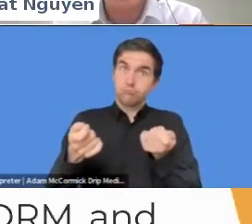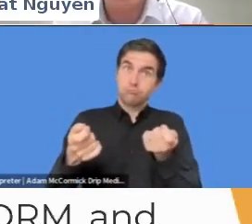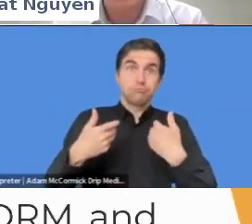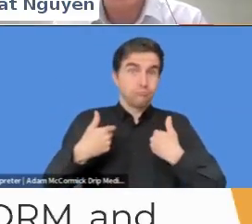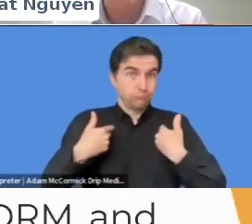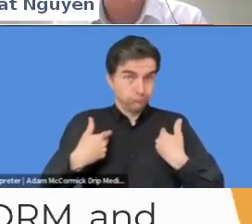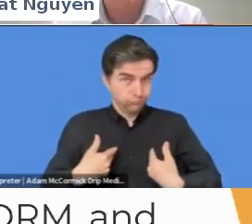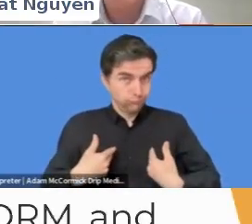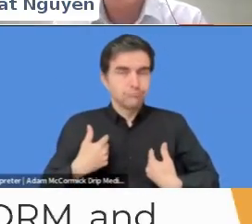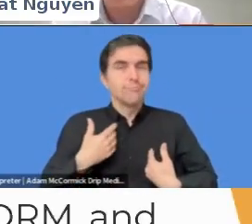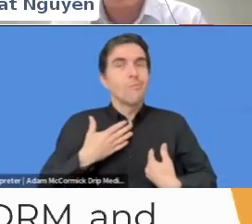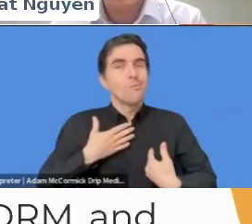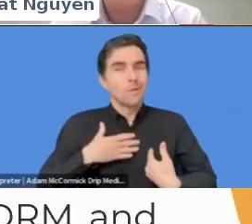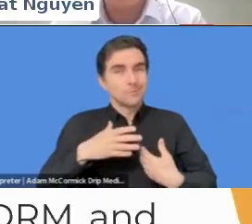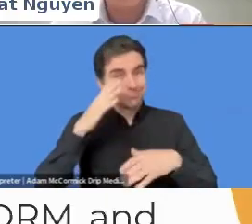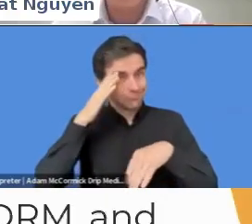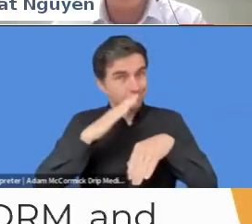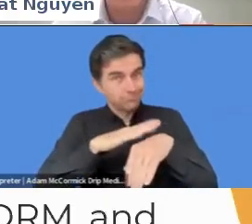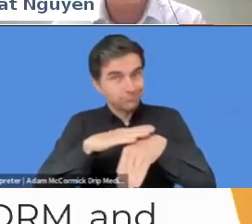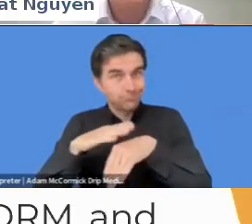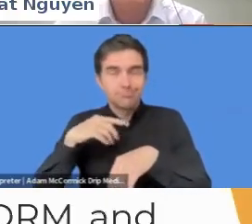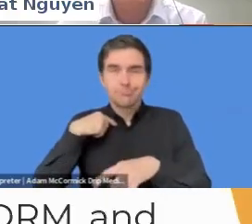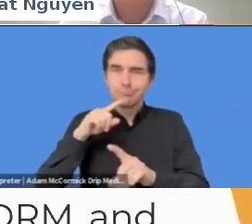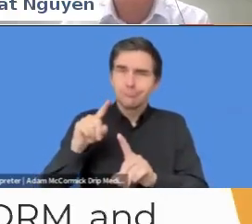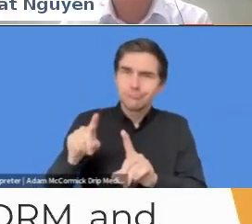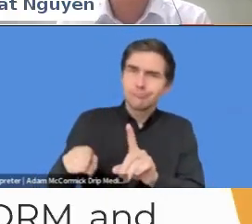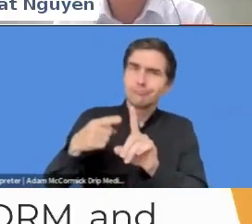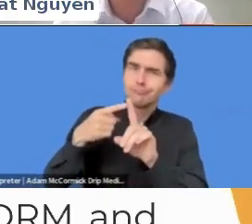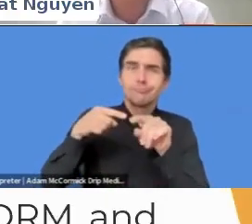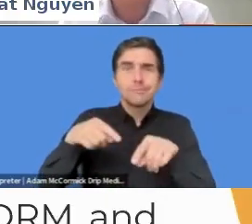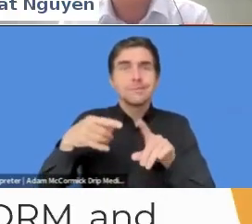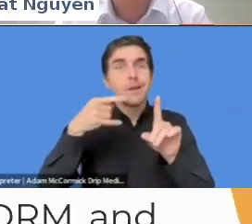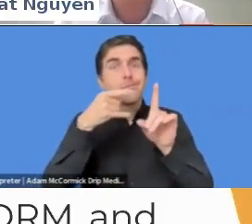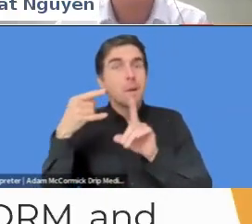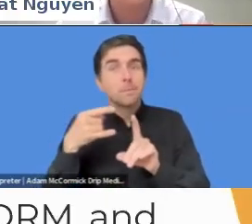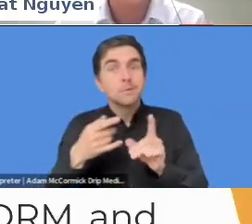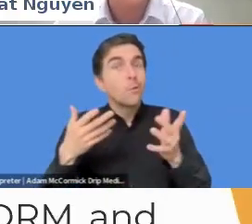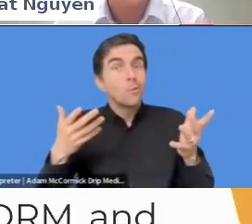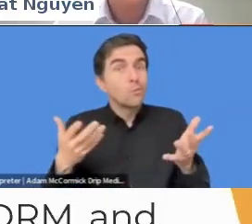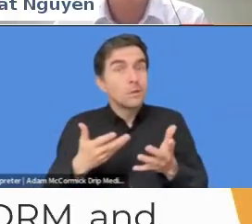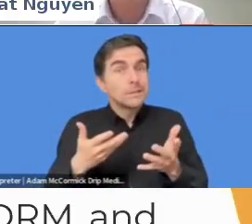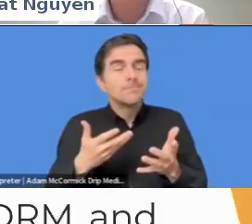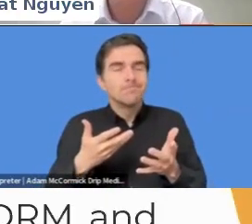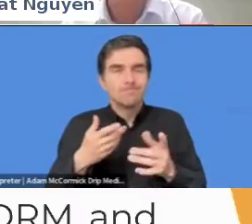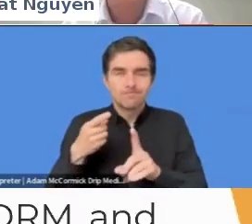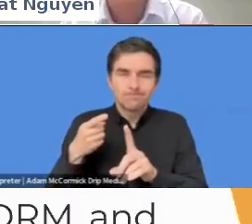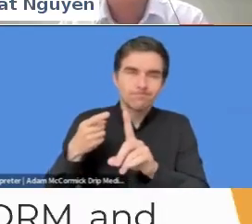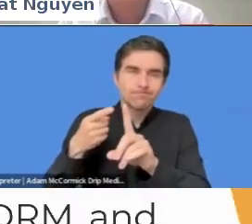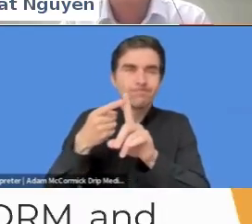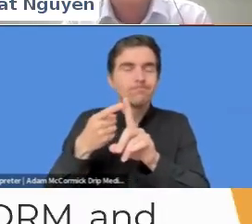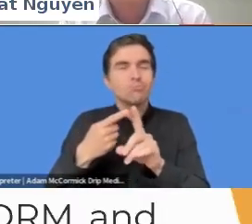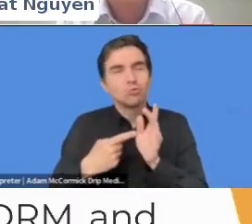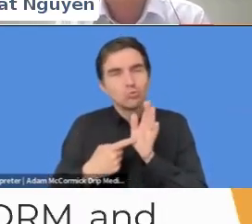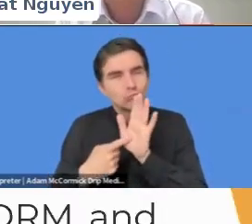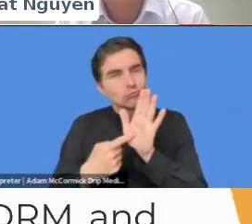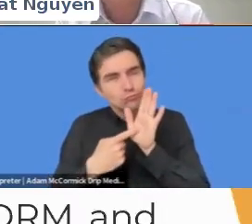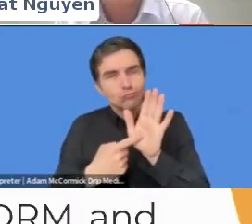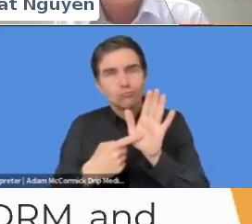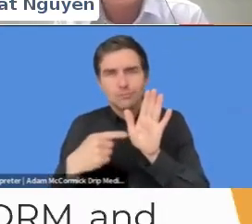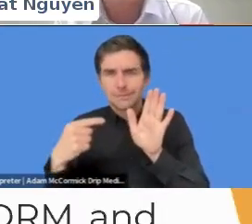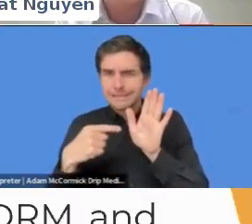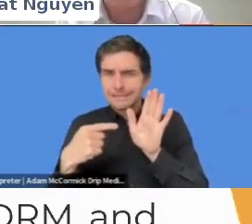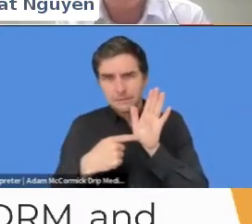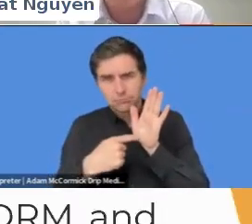country initiative have enhanced social protection system at both national and subnational